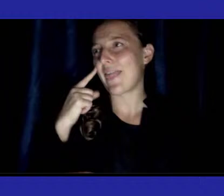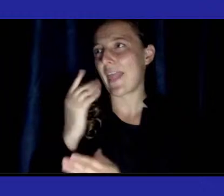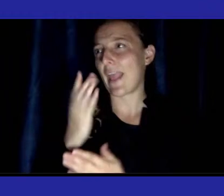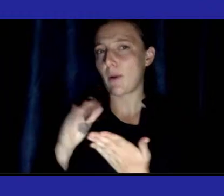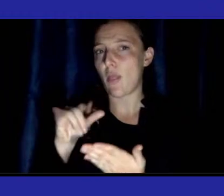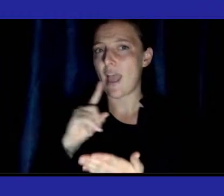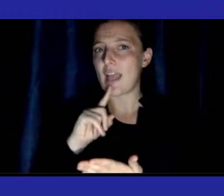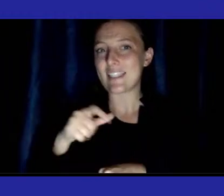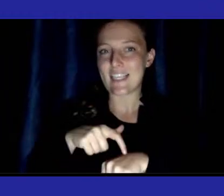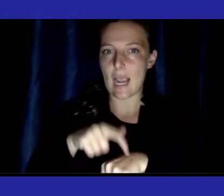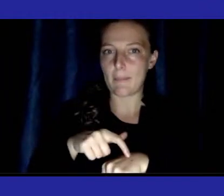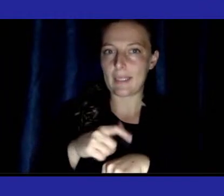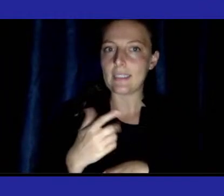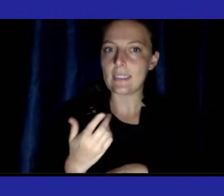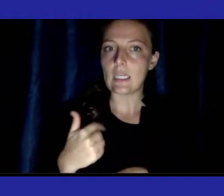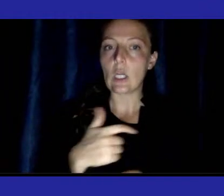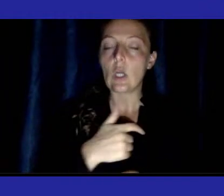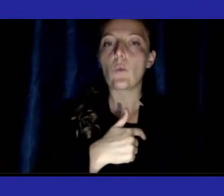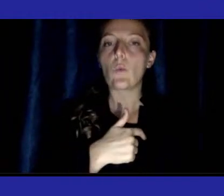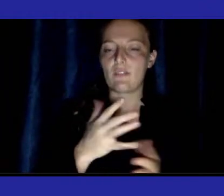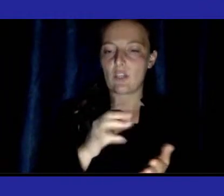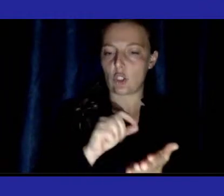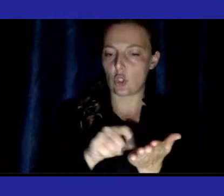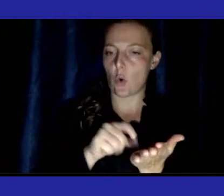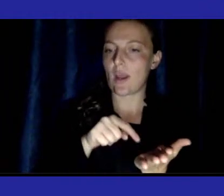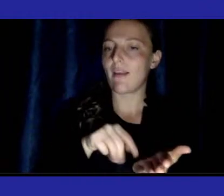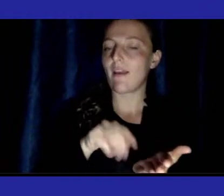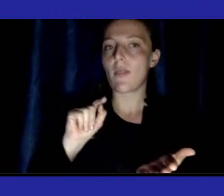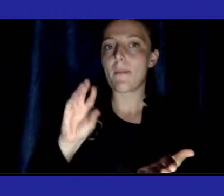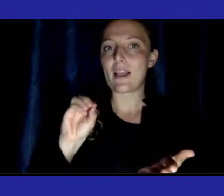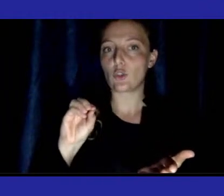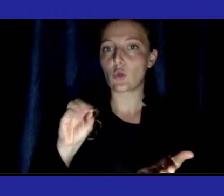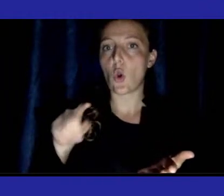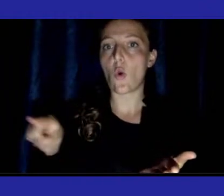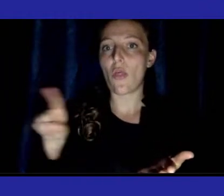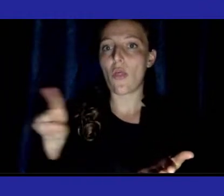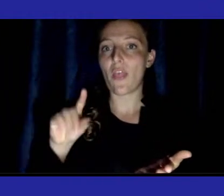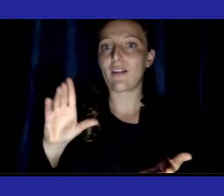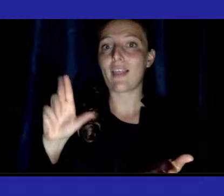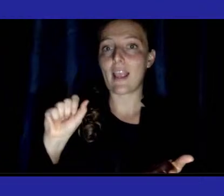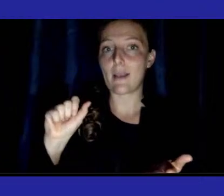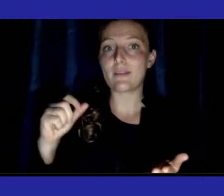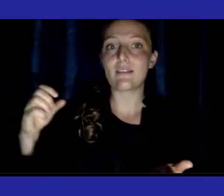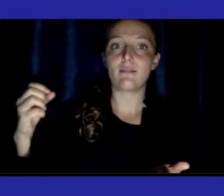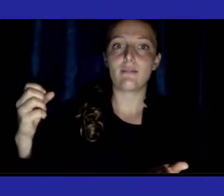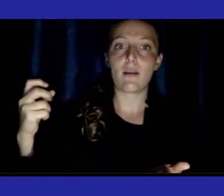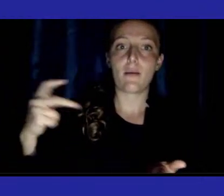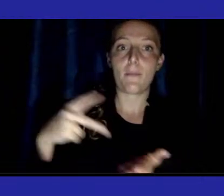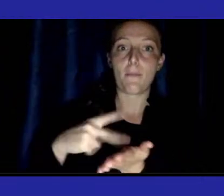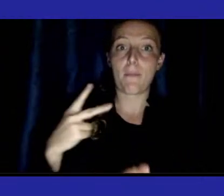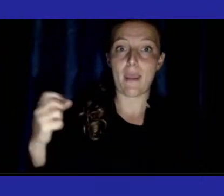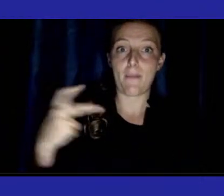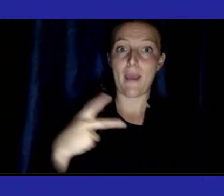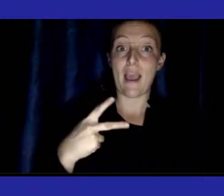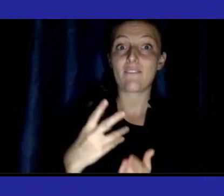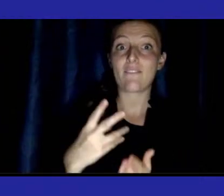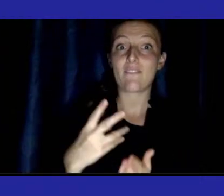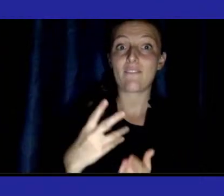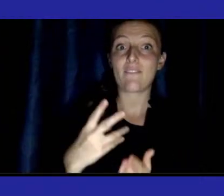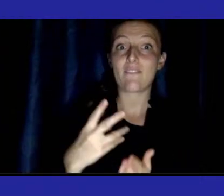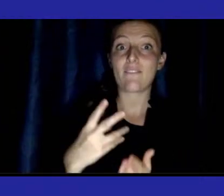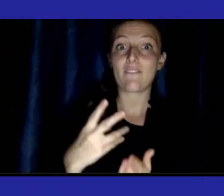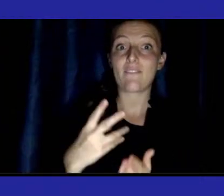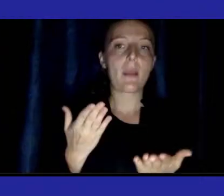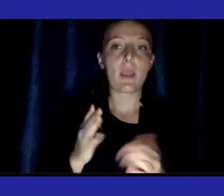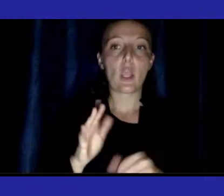pay, the Metro Plus pays claims to us faster, so earlier on you might see our number a little bit higher, and then as you get into the later